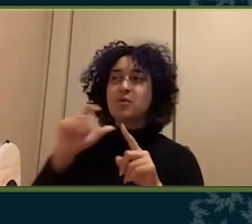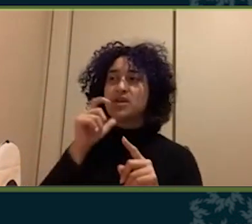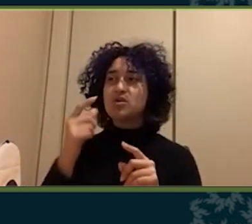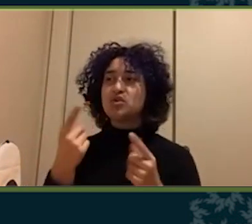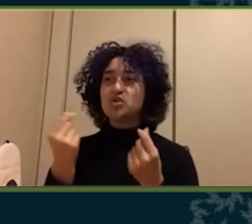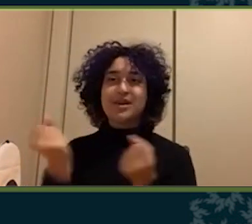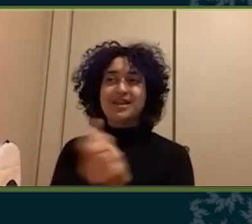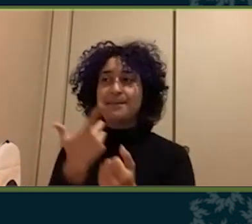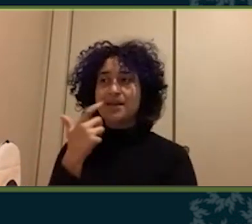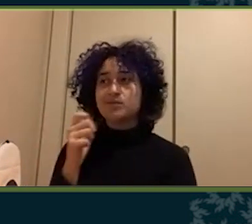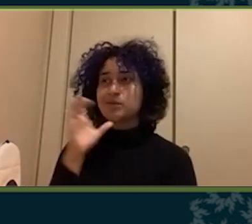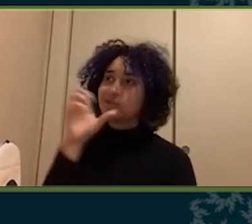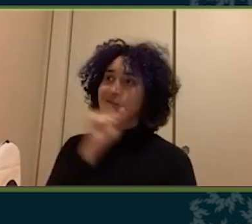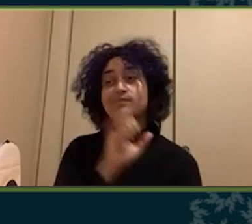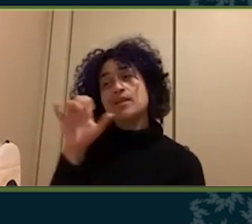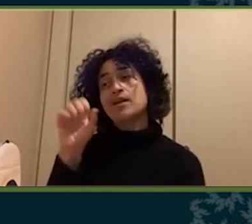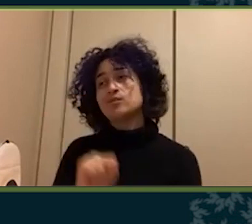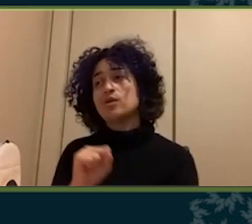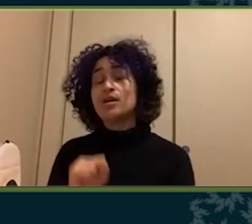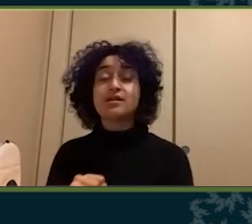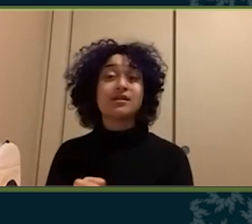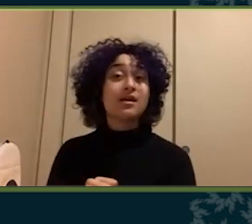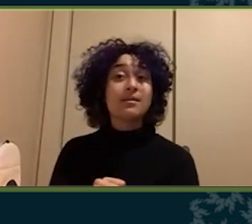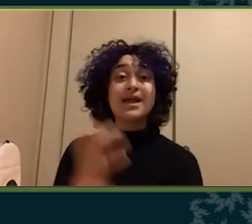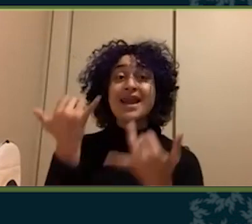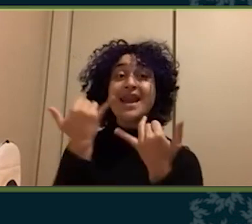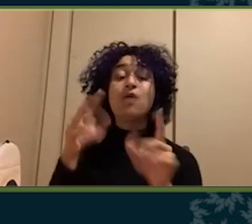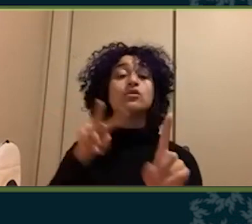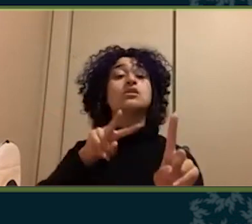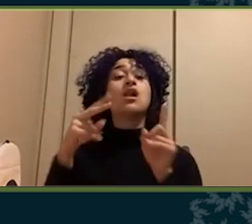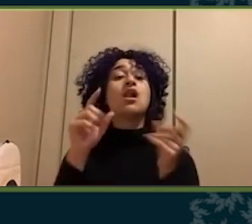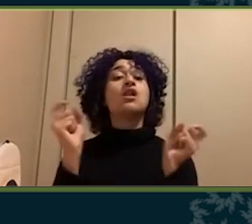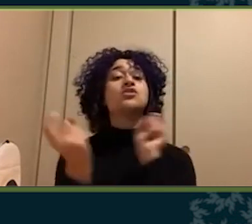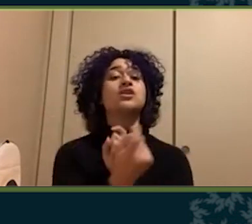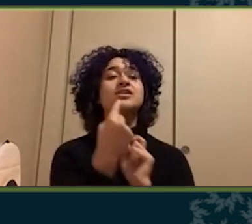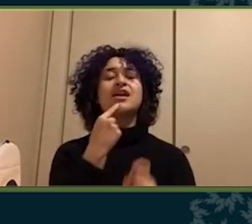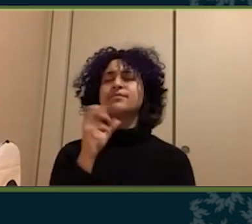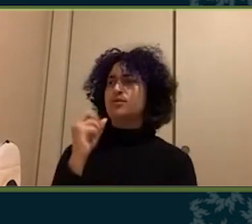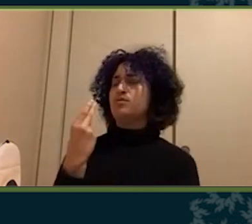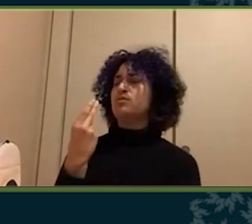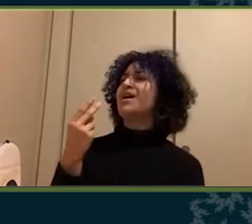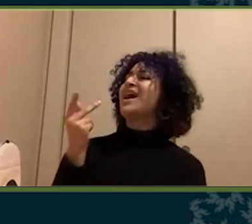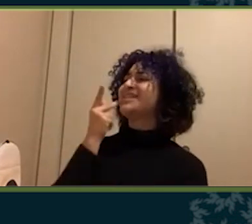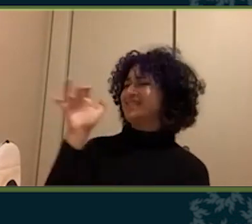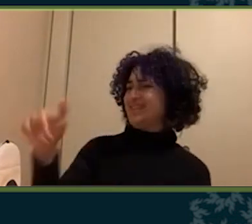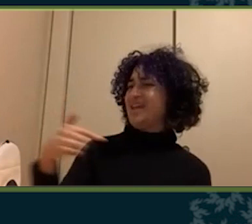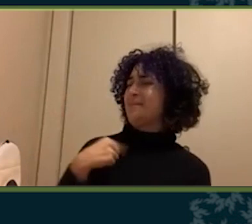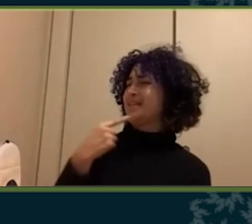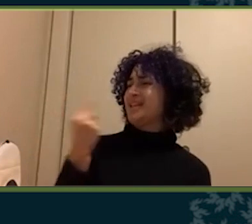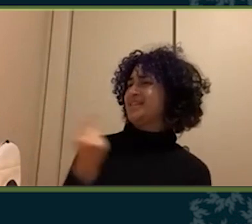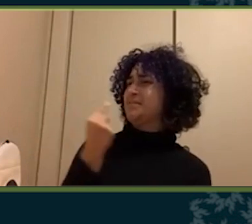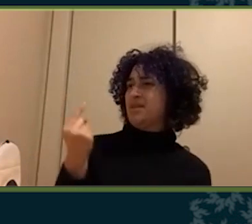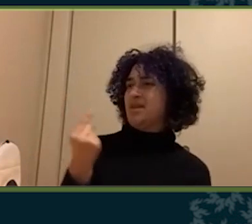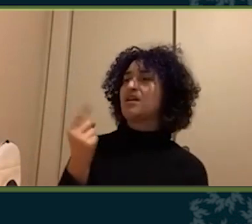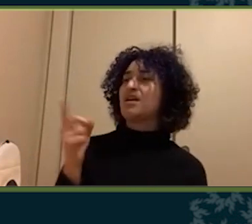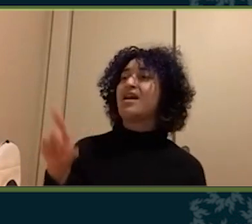As opposed to saying, I see something and I'm going to say something. And if everybody started doing that, that drop in a bucket starts to